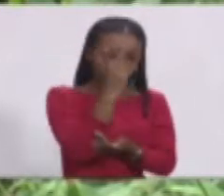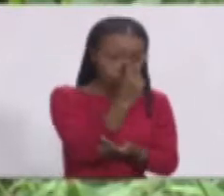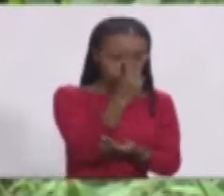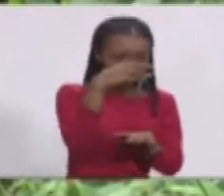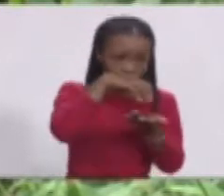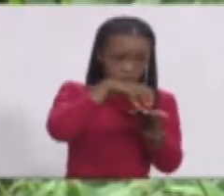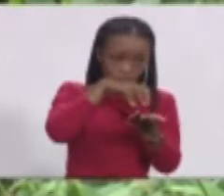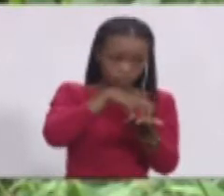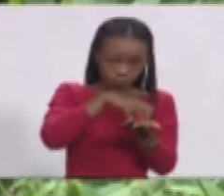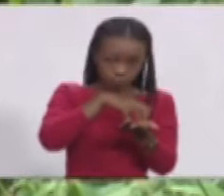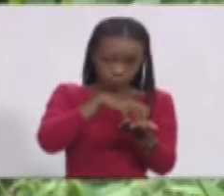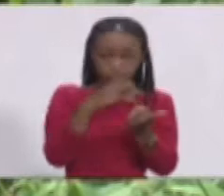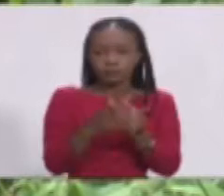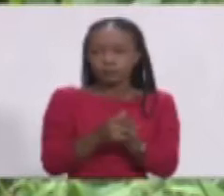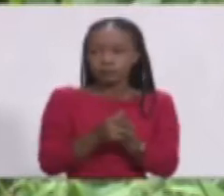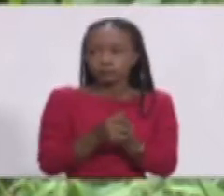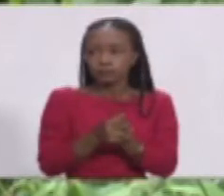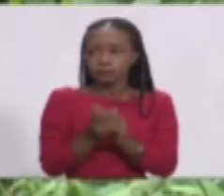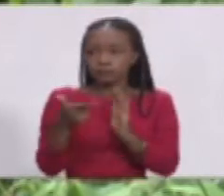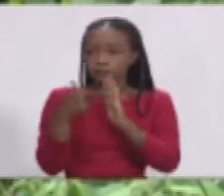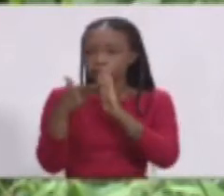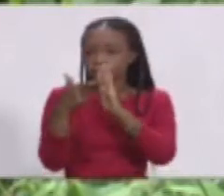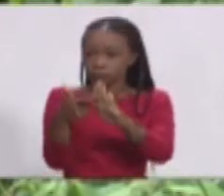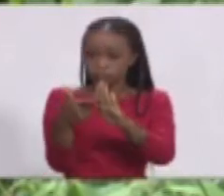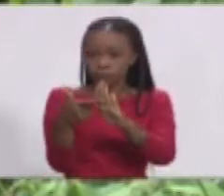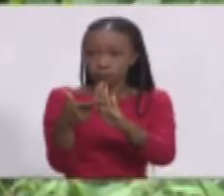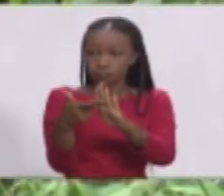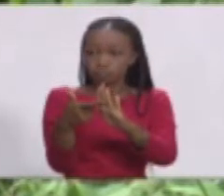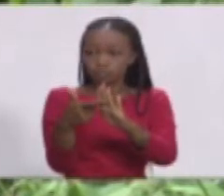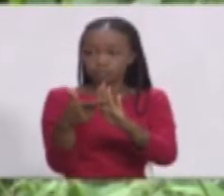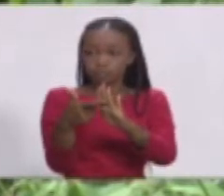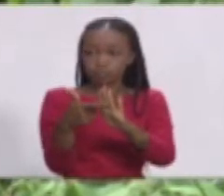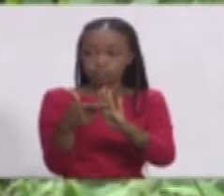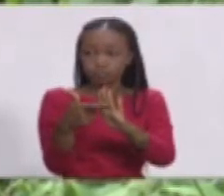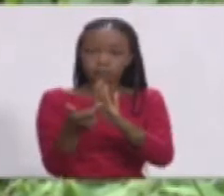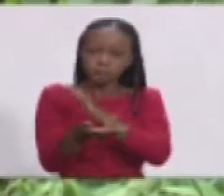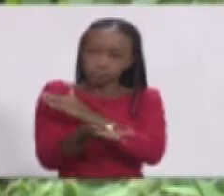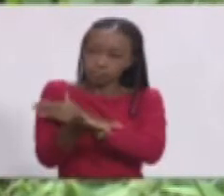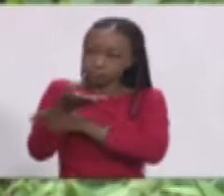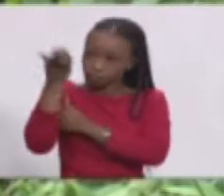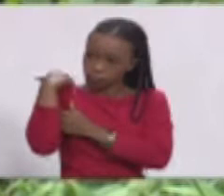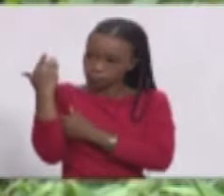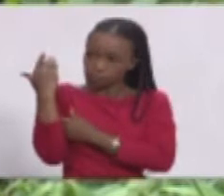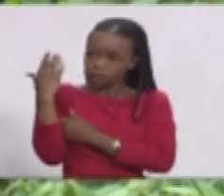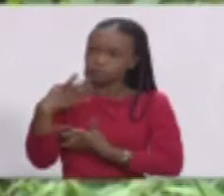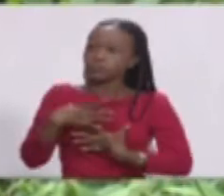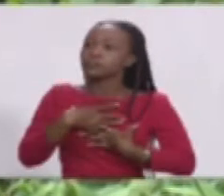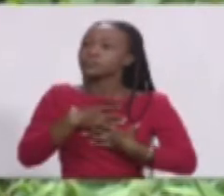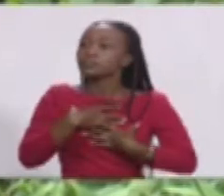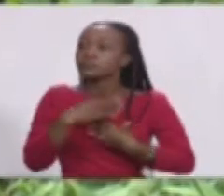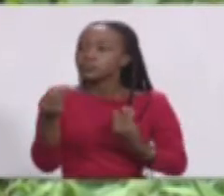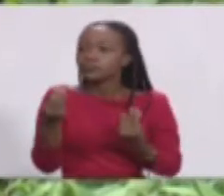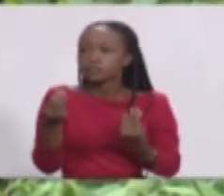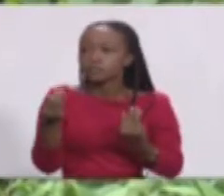day. And it shows us that previously this was sounding like an